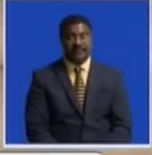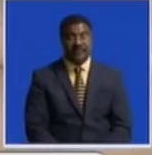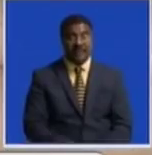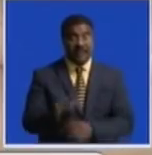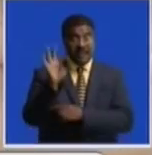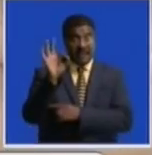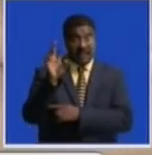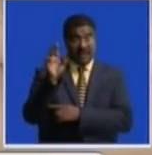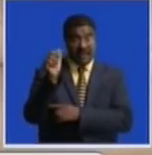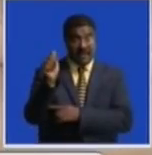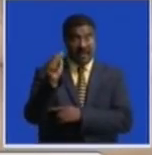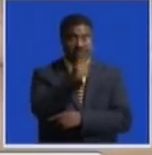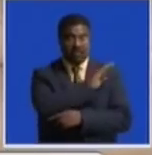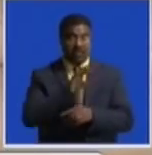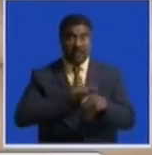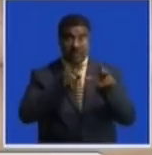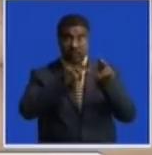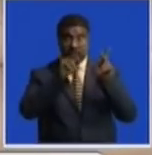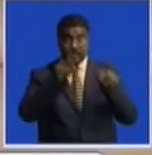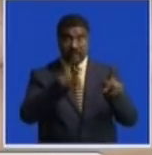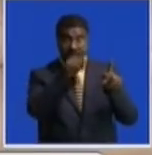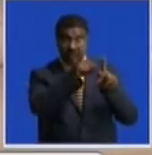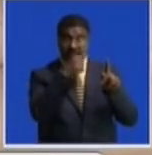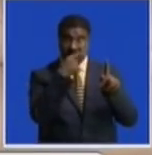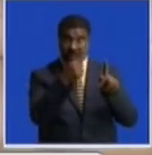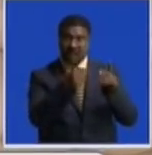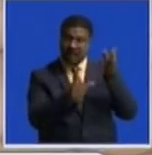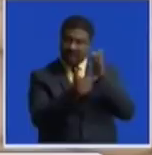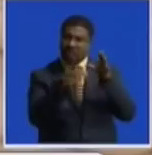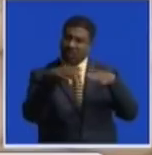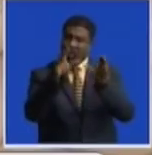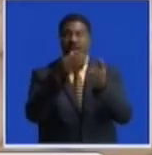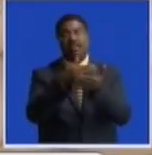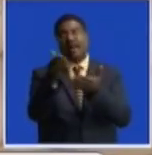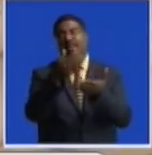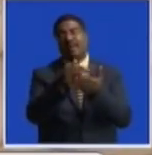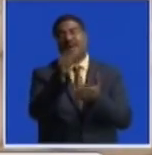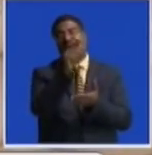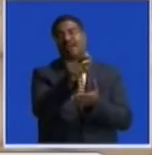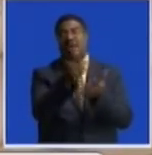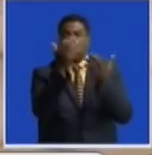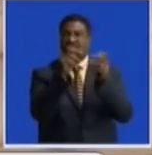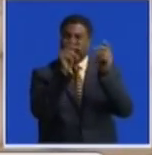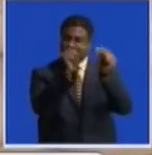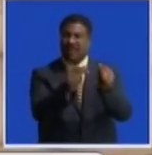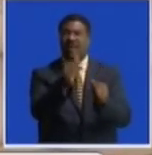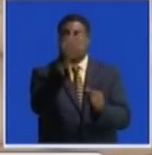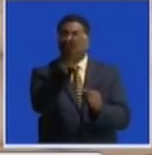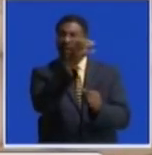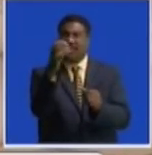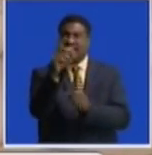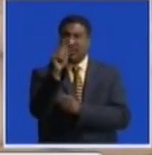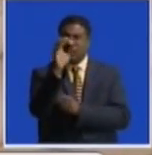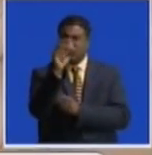Food Reserve Agency Board Chairperson Jose Machela says the agency has continued to buy maize as it seeks to meet the 500,000 metric tons